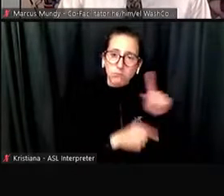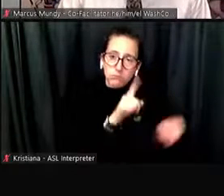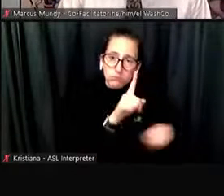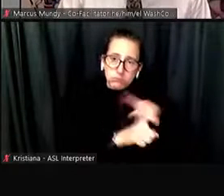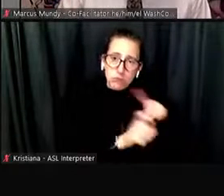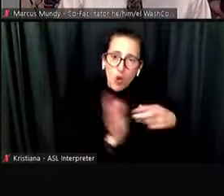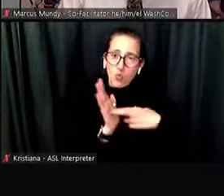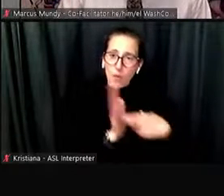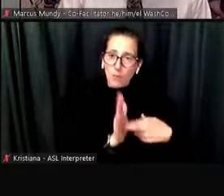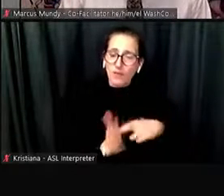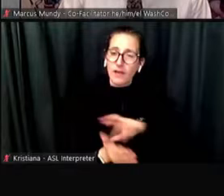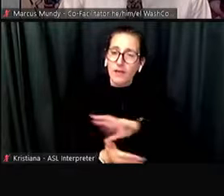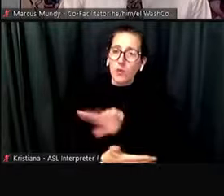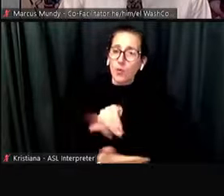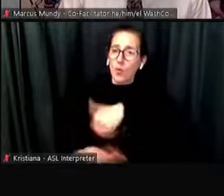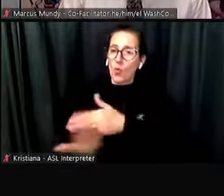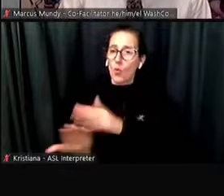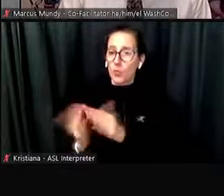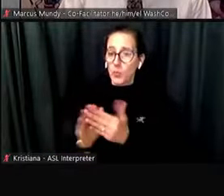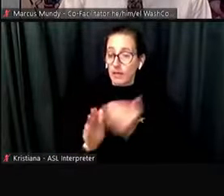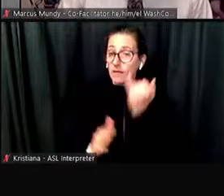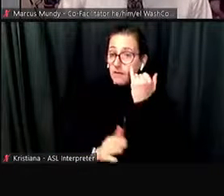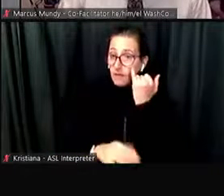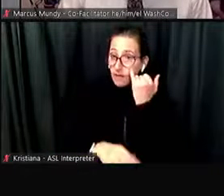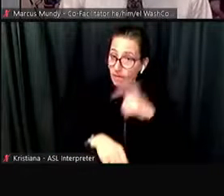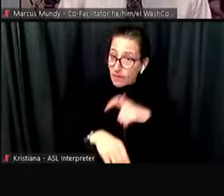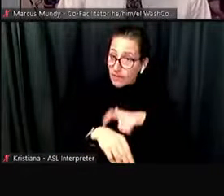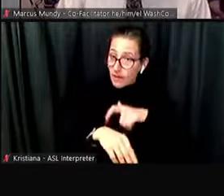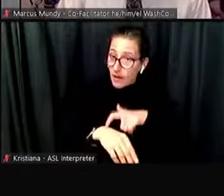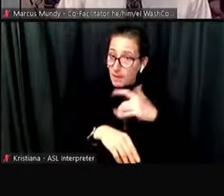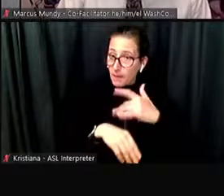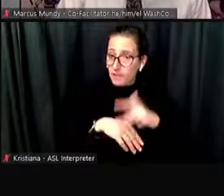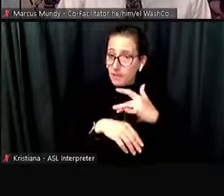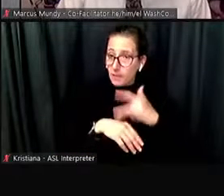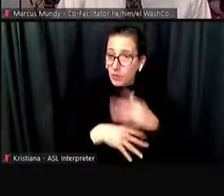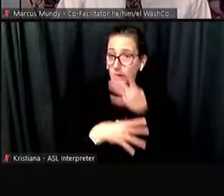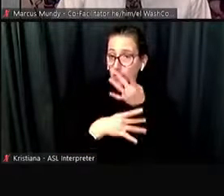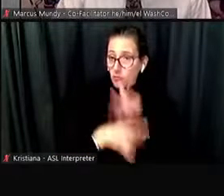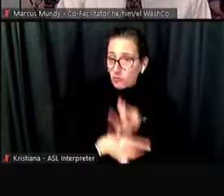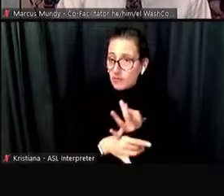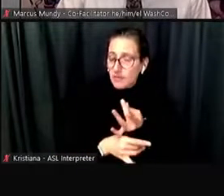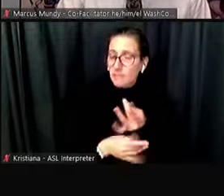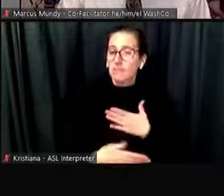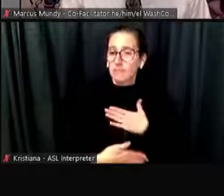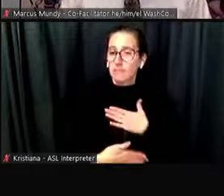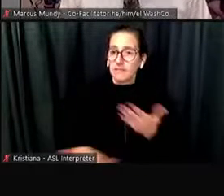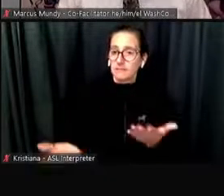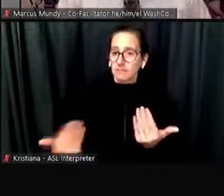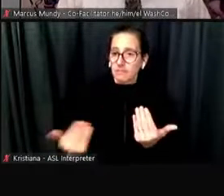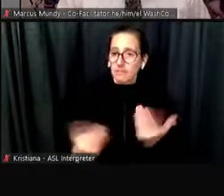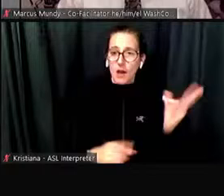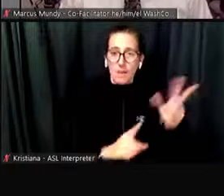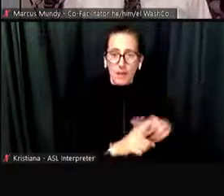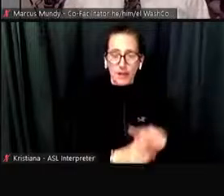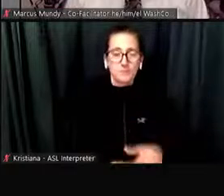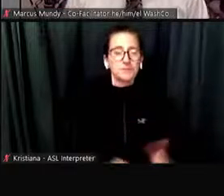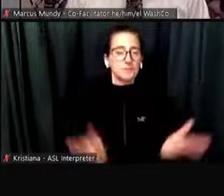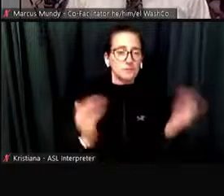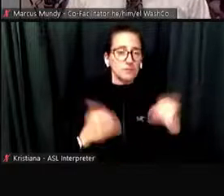interested and have the time to devote to that work, definitely apply for our budget committee that's coming up. So next slide, please.